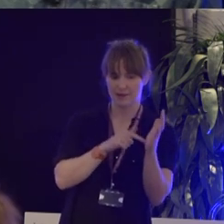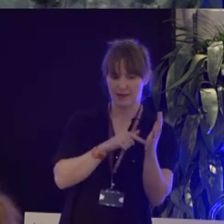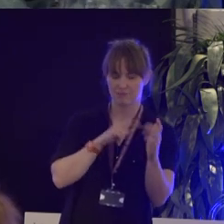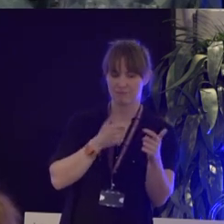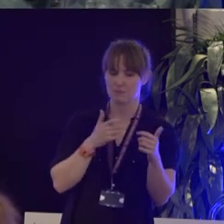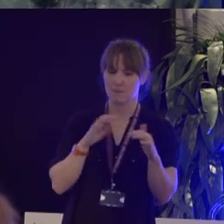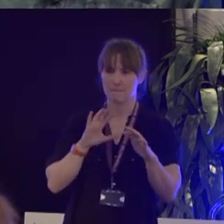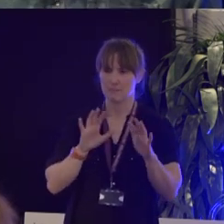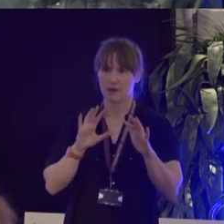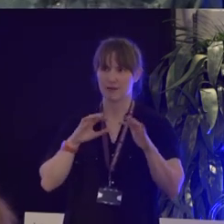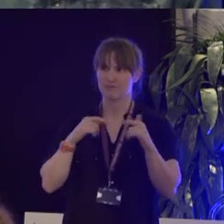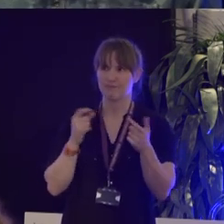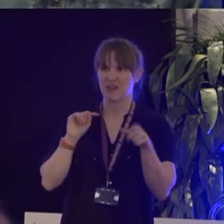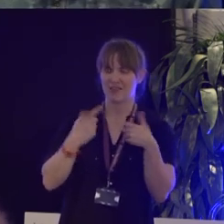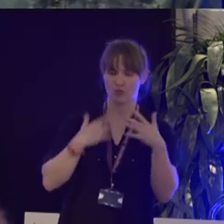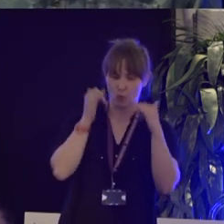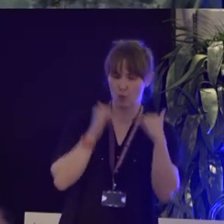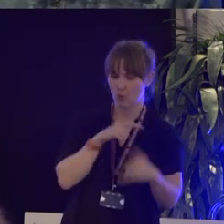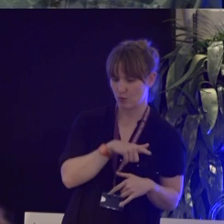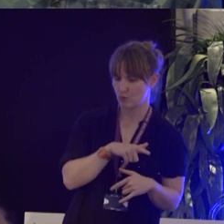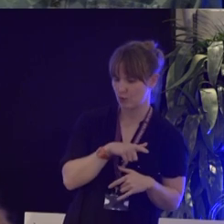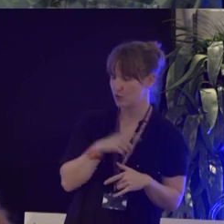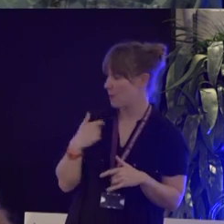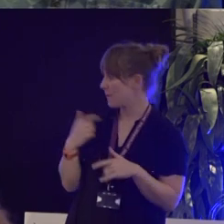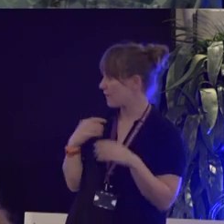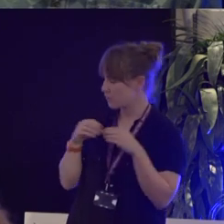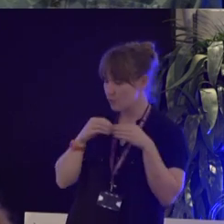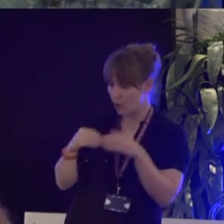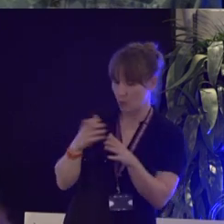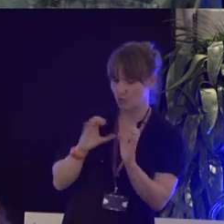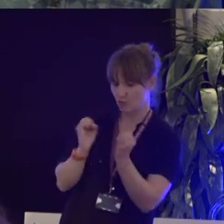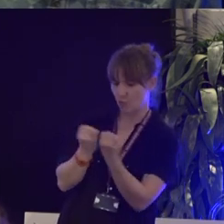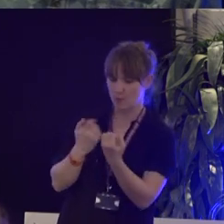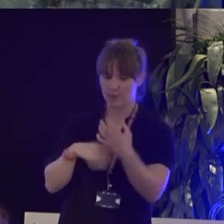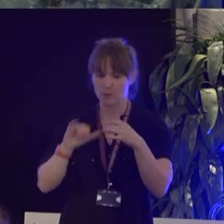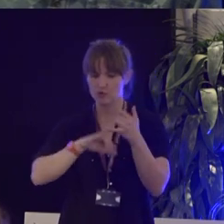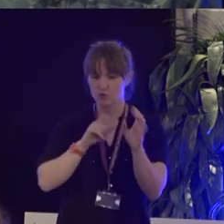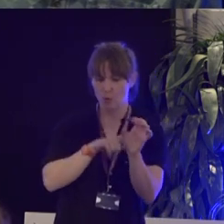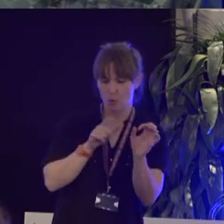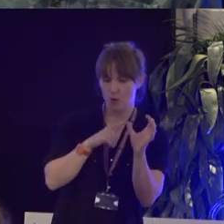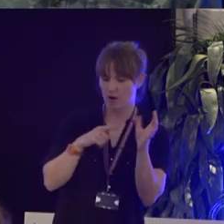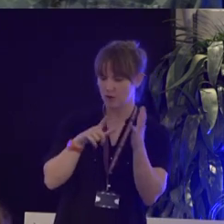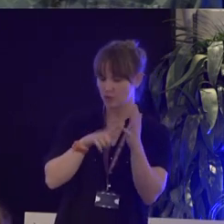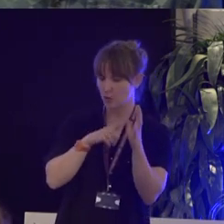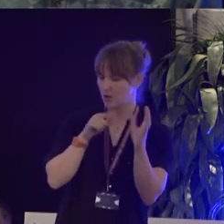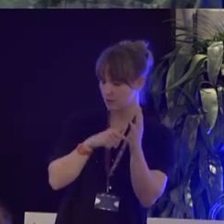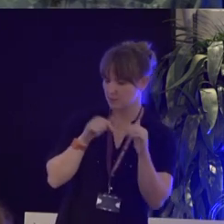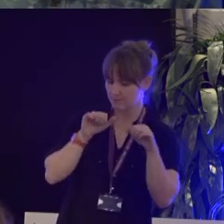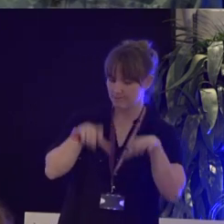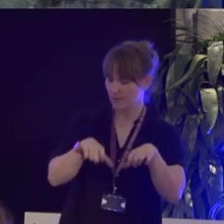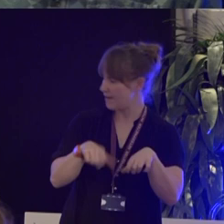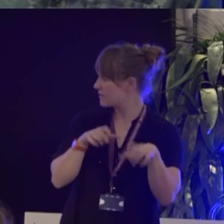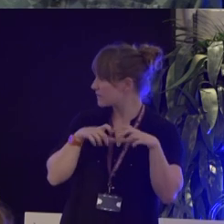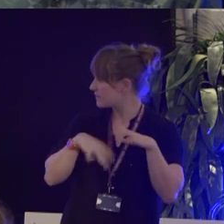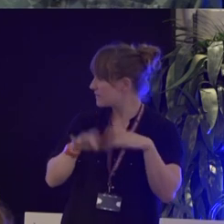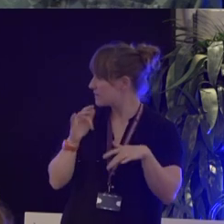time, I started out filming them in squats, and so kind of just as after I released the film, squatting